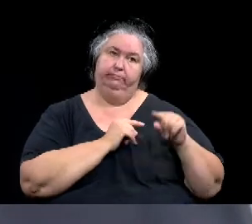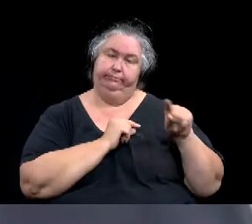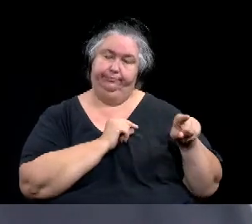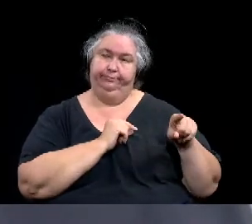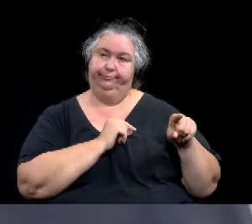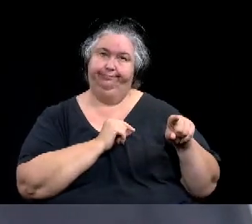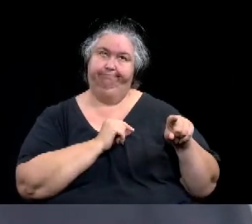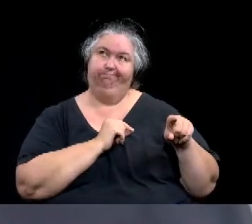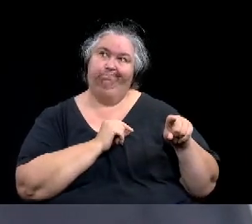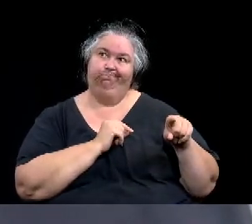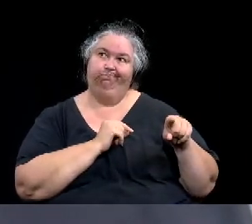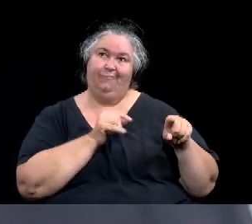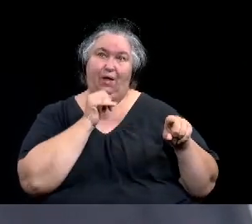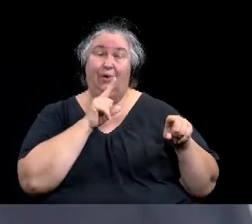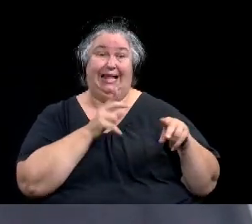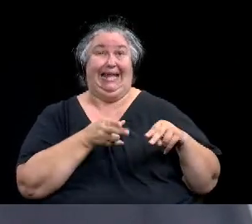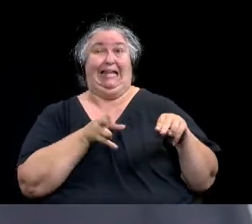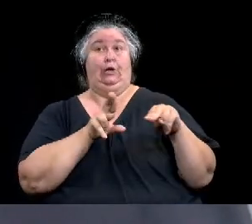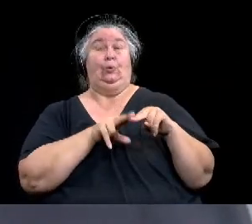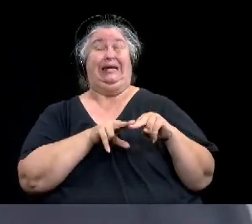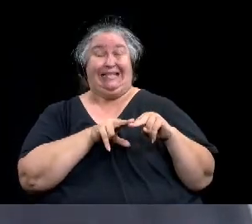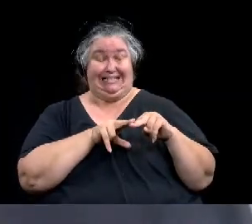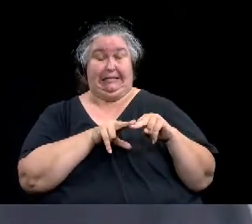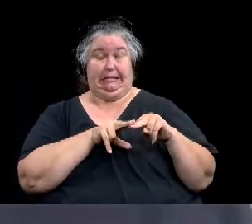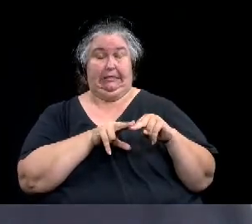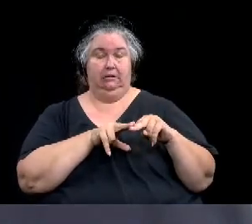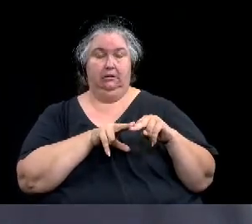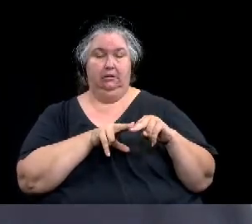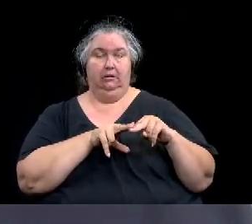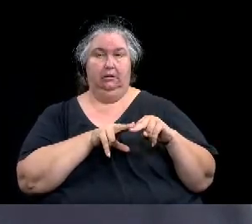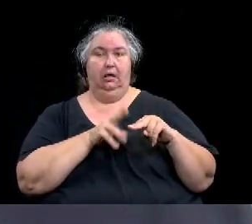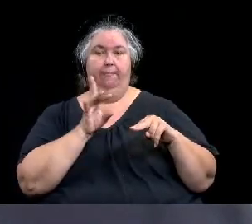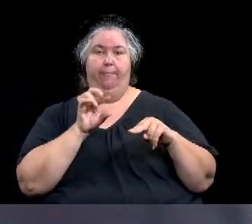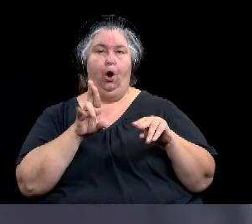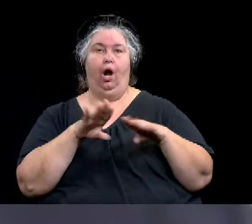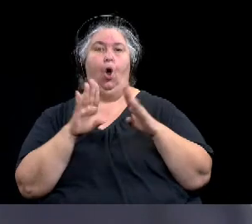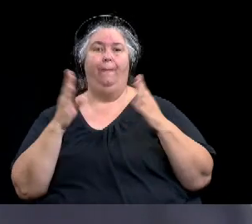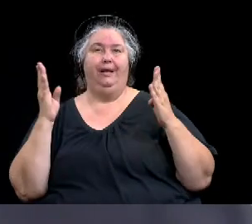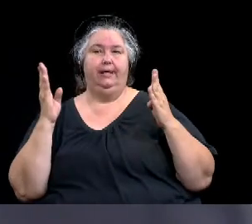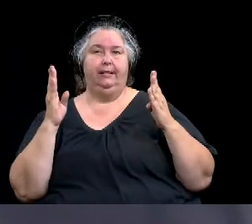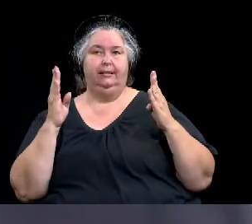not really increasing the amount of people, in my thought, in